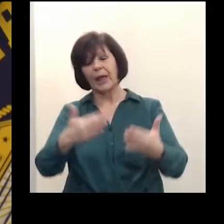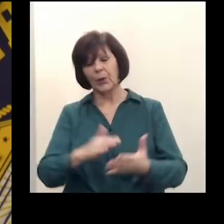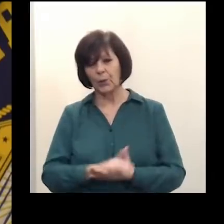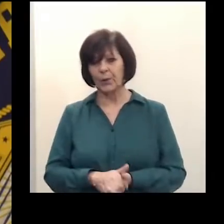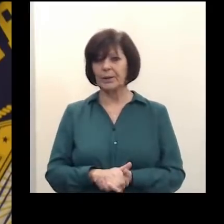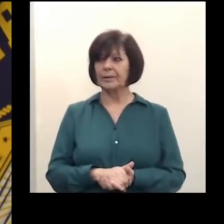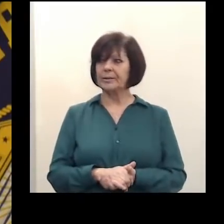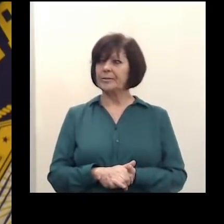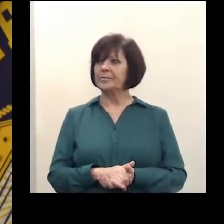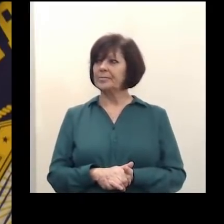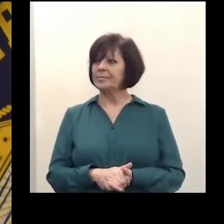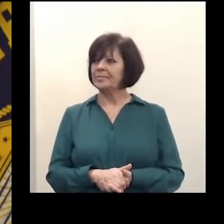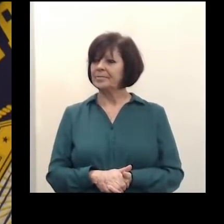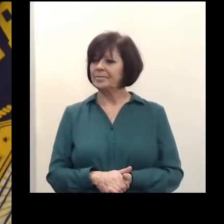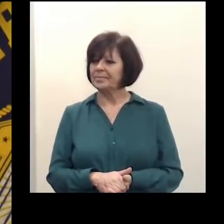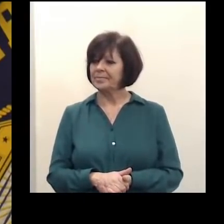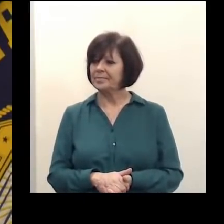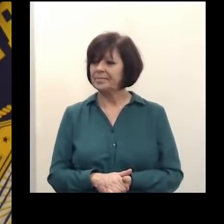the county executive.